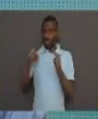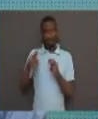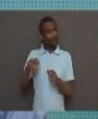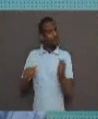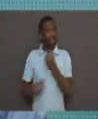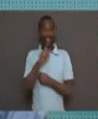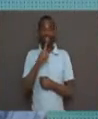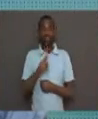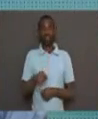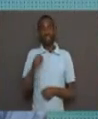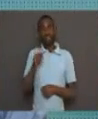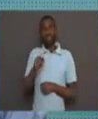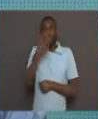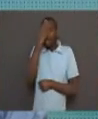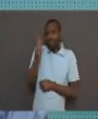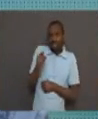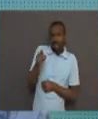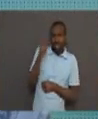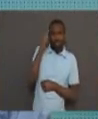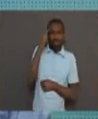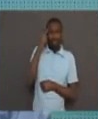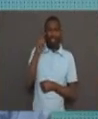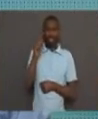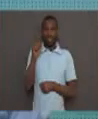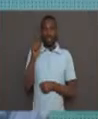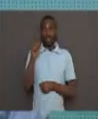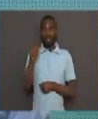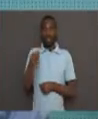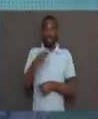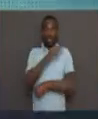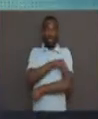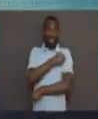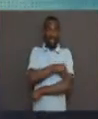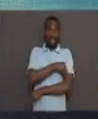you think it is purposely used in the medical field?